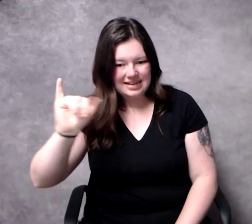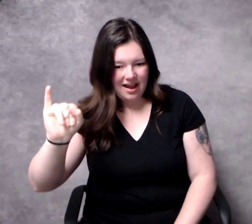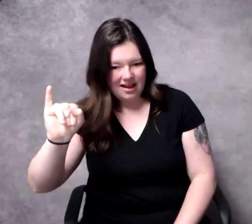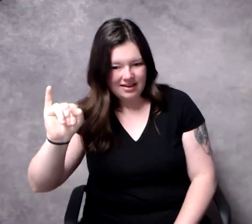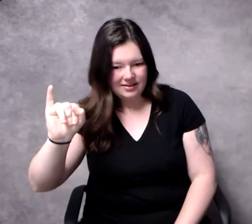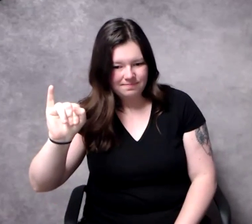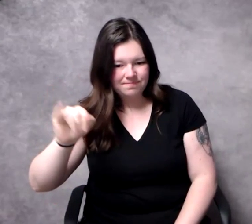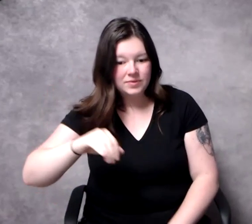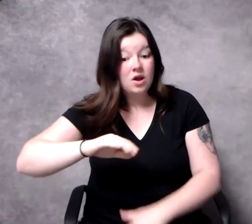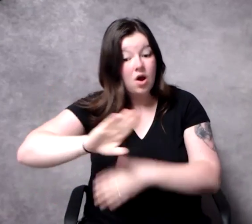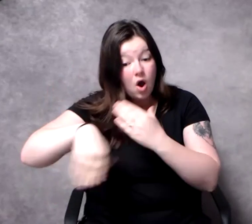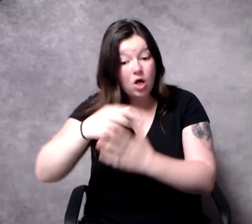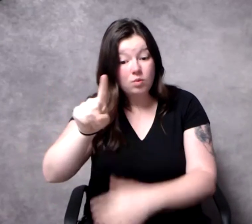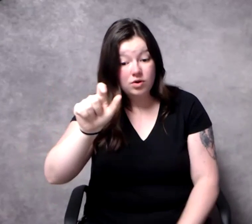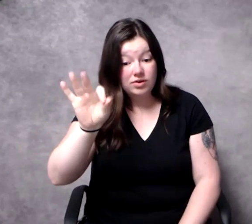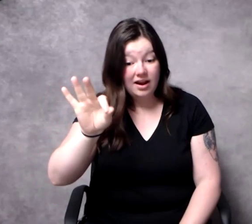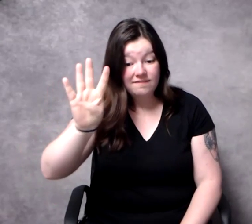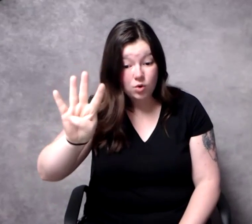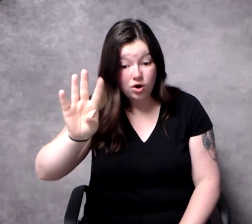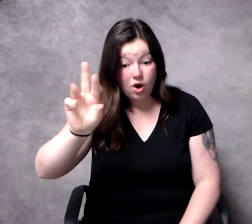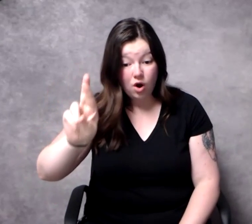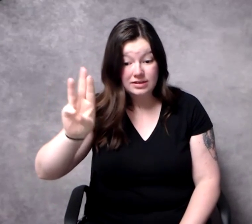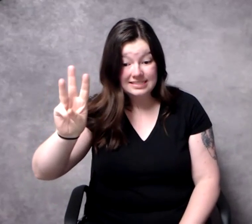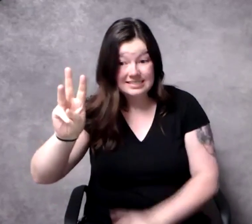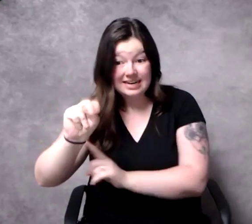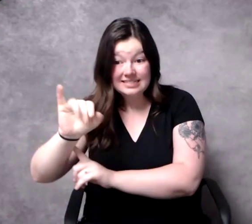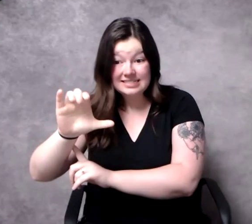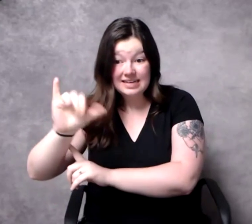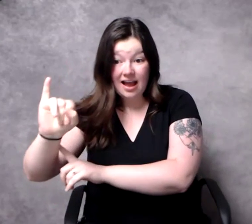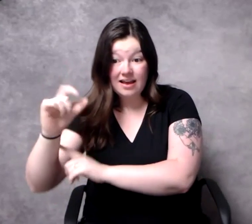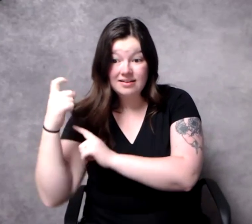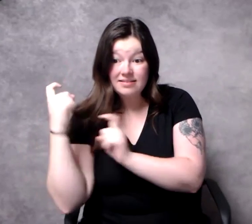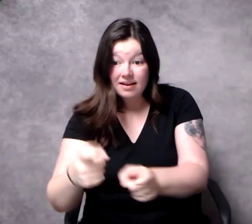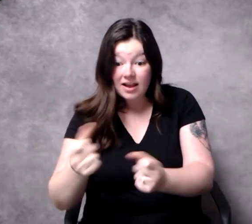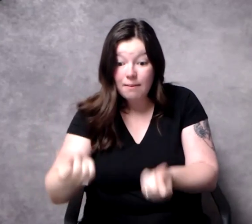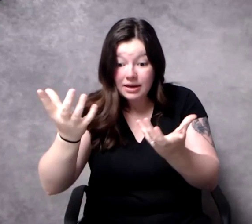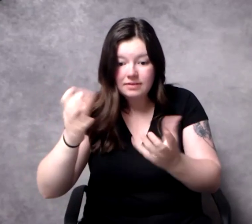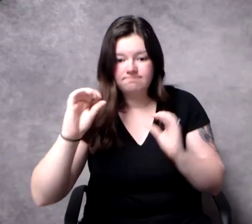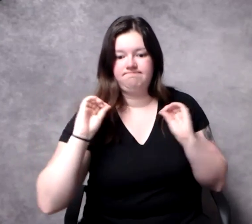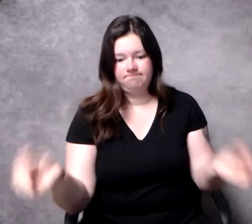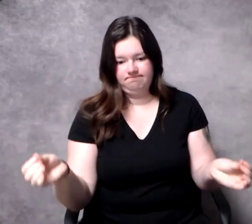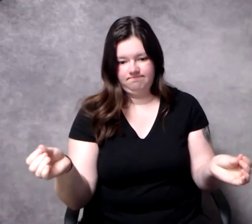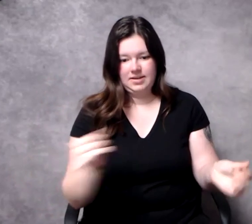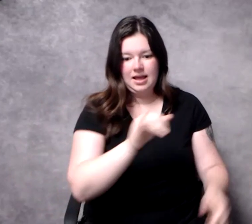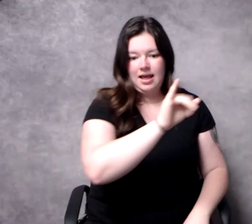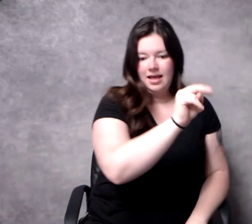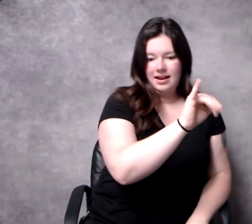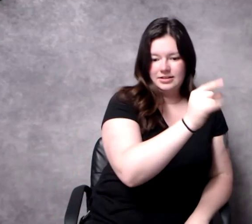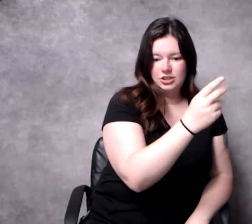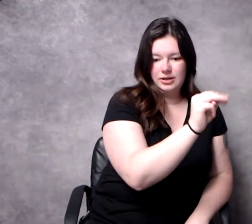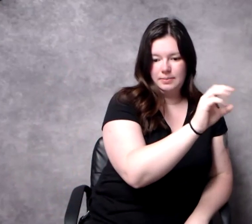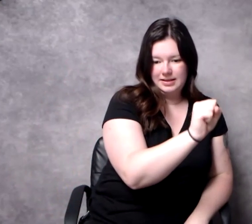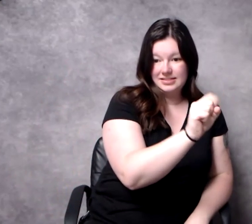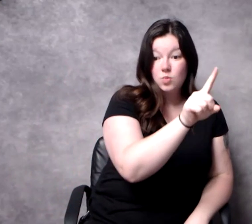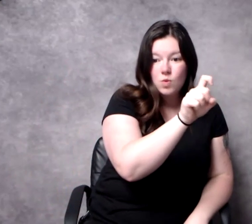none. NIGMS has 170. My question is, should I avoid R16 if I'm doing cancer